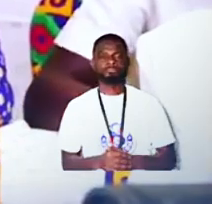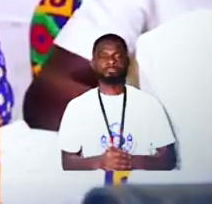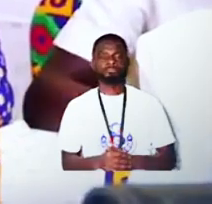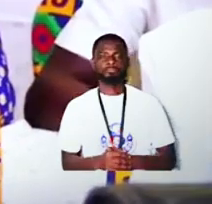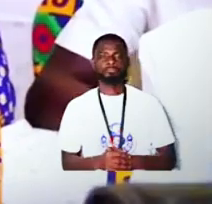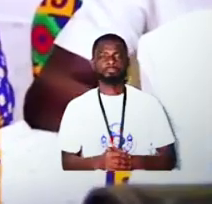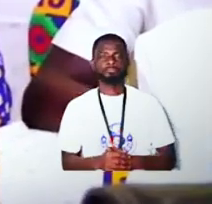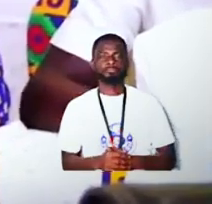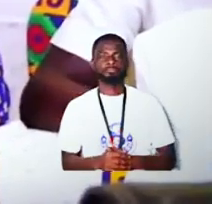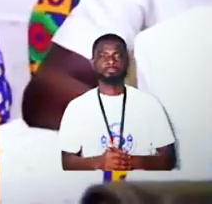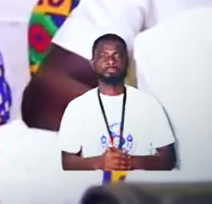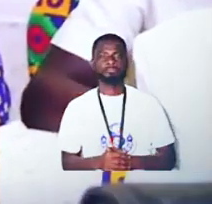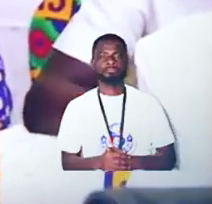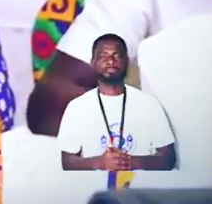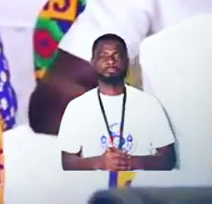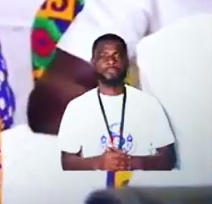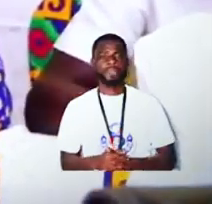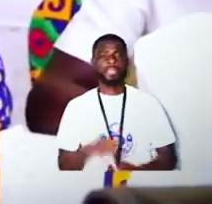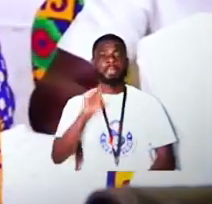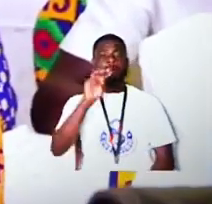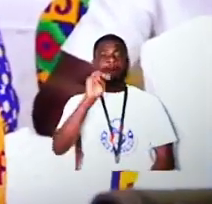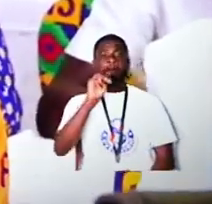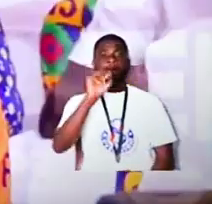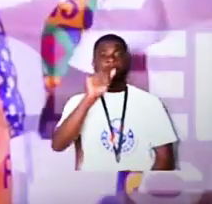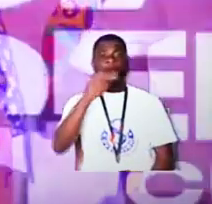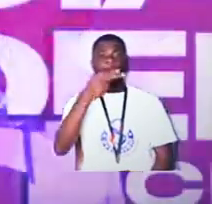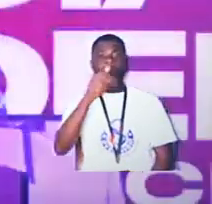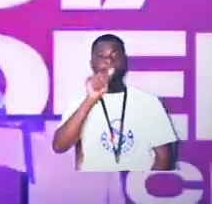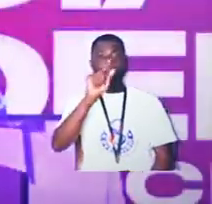Then Mahatma Gandhi said this,